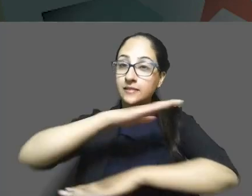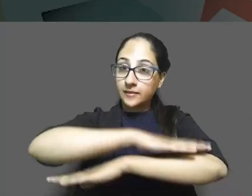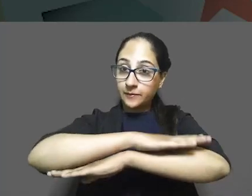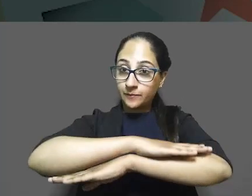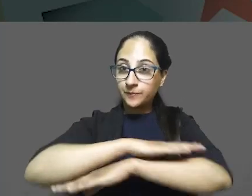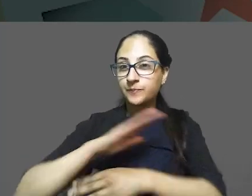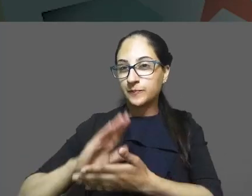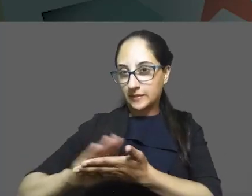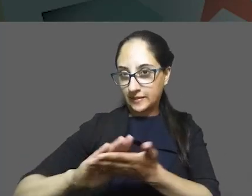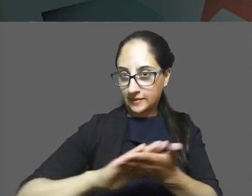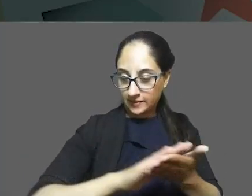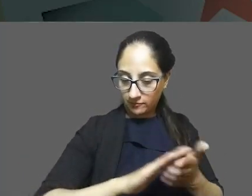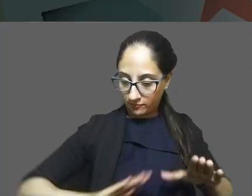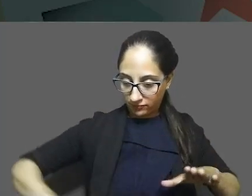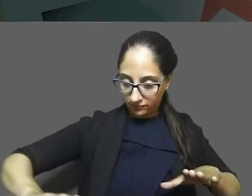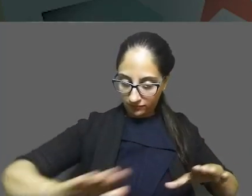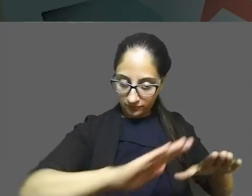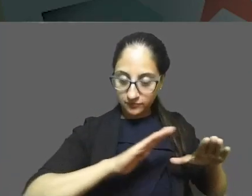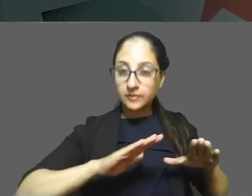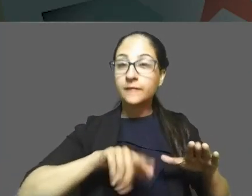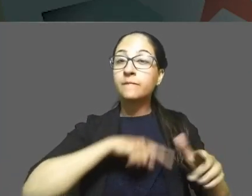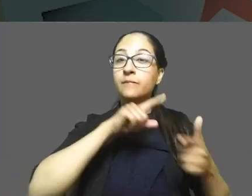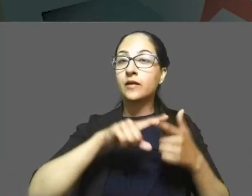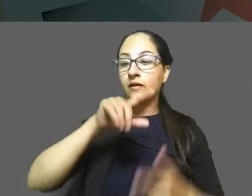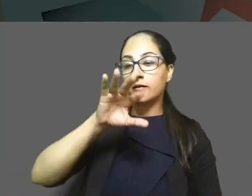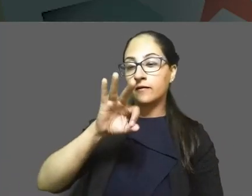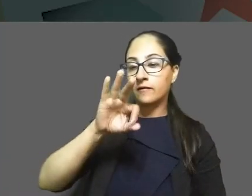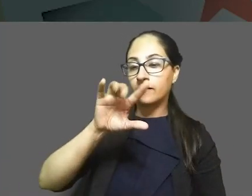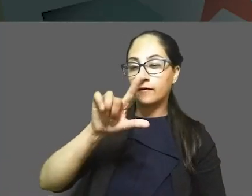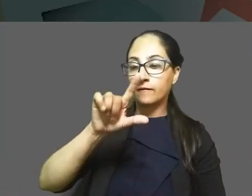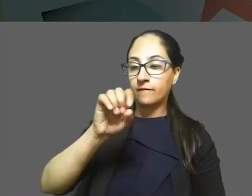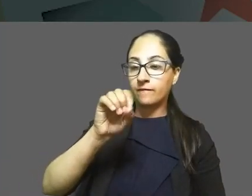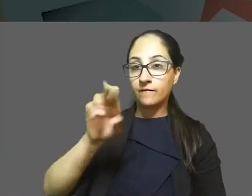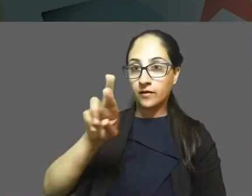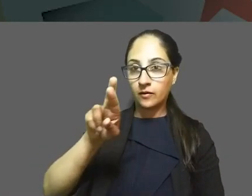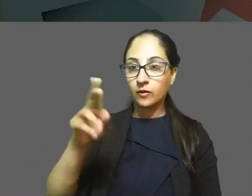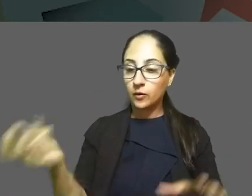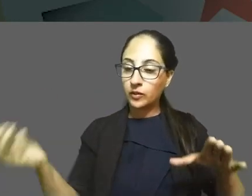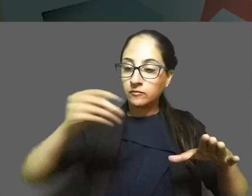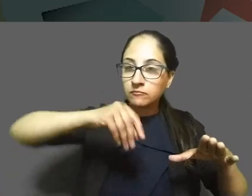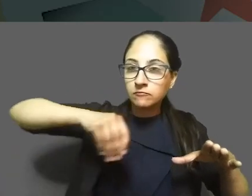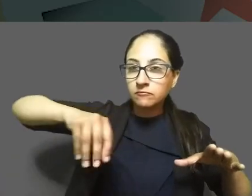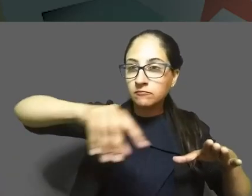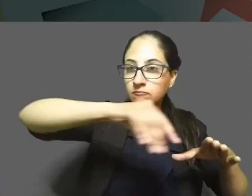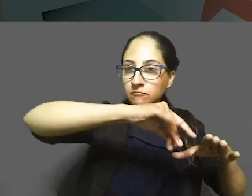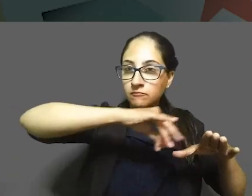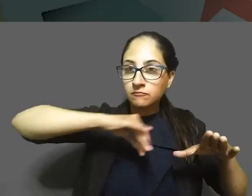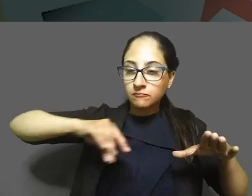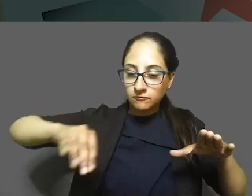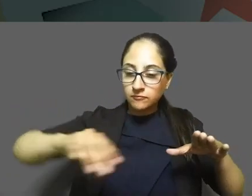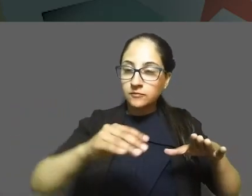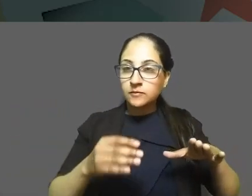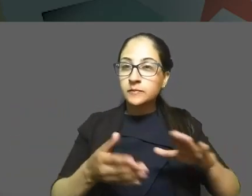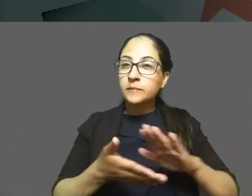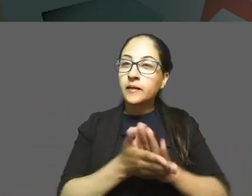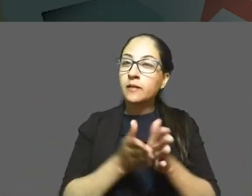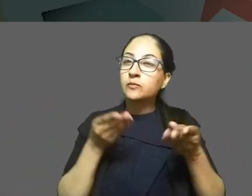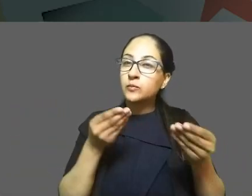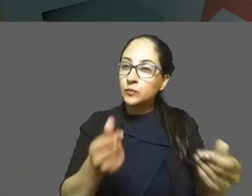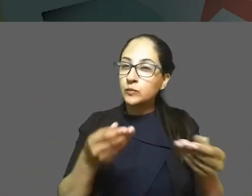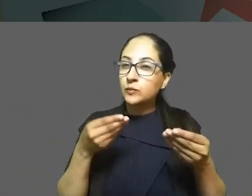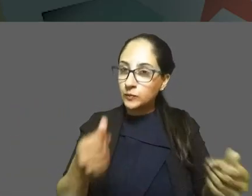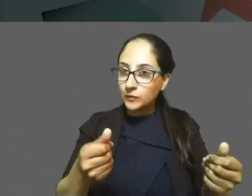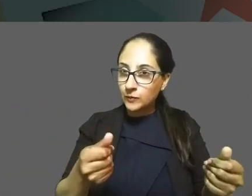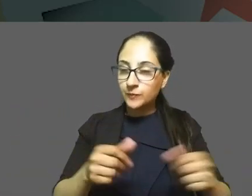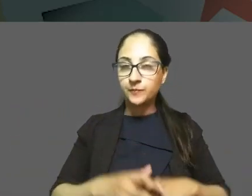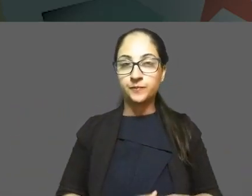down so it's nice and clean. I'm gonna do it right on my countertop. I'm gonna, you know, dust the countertop. If